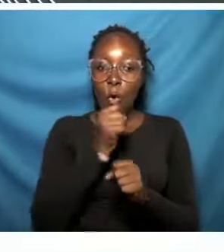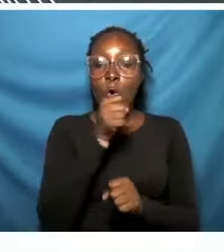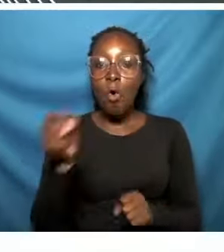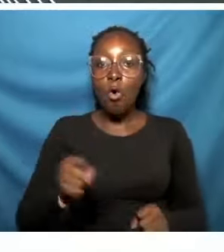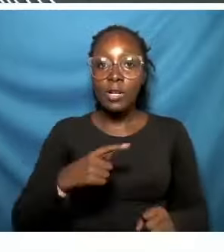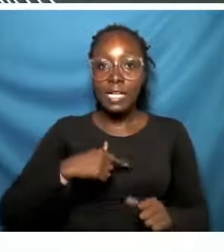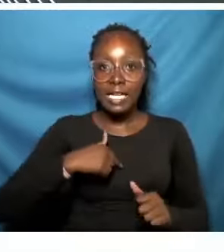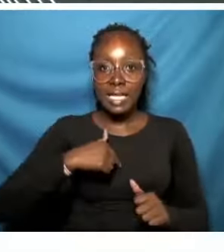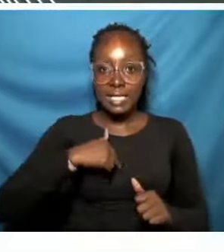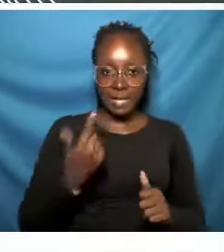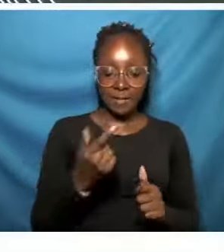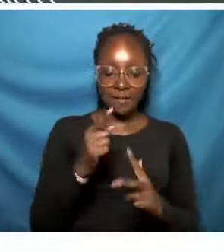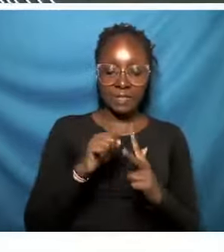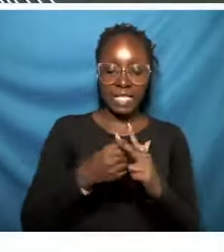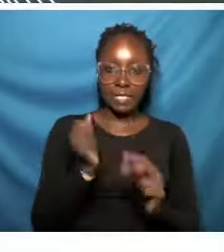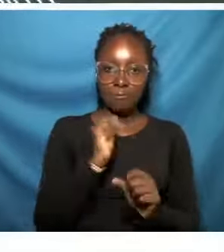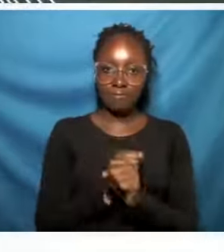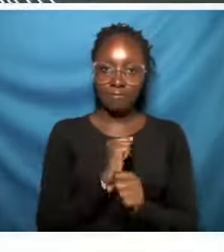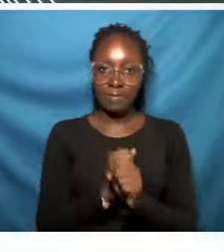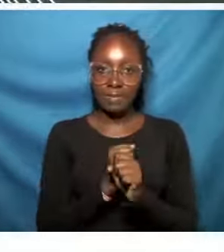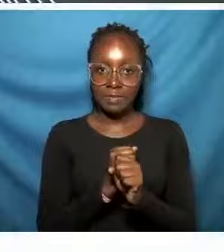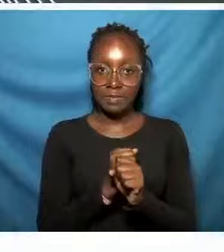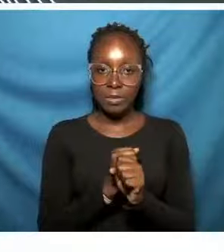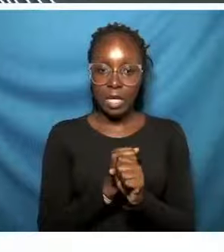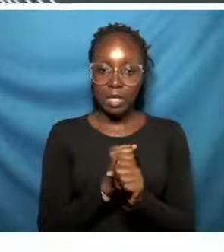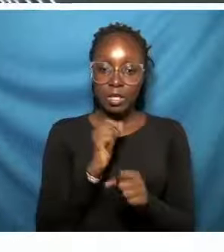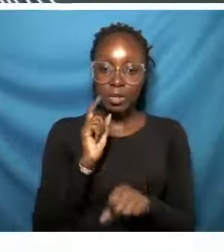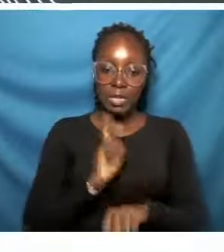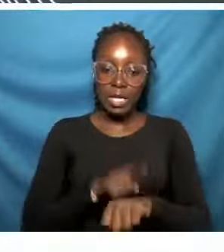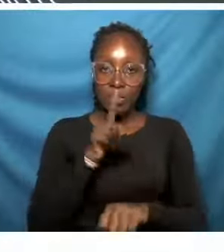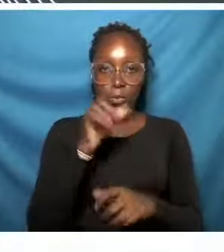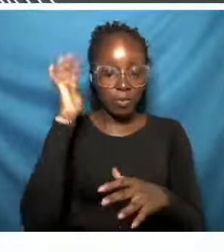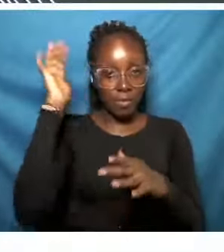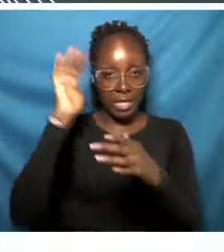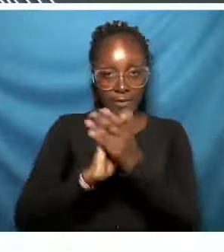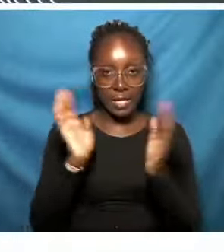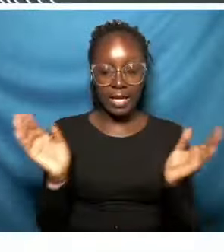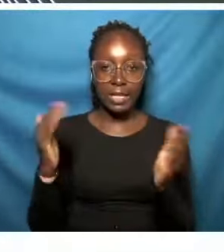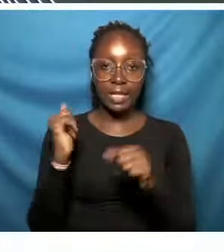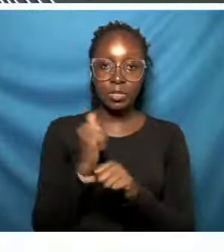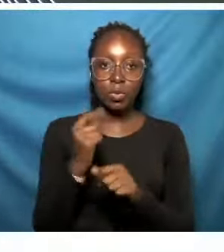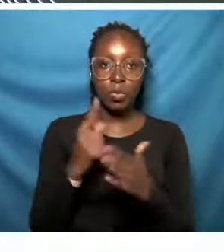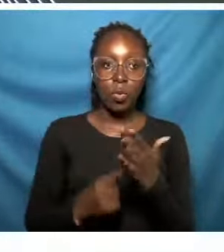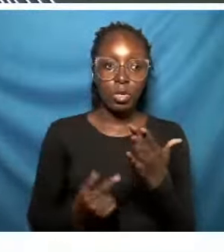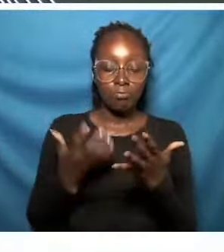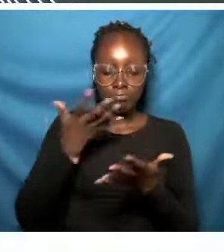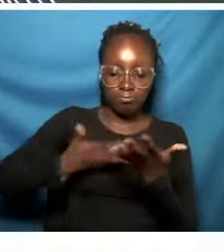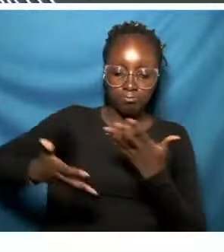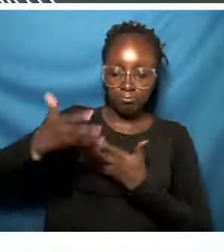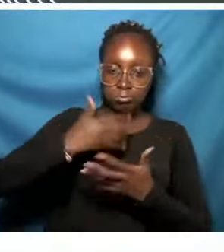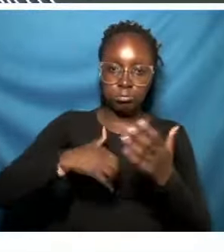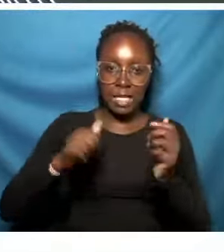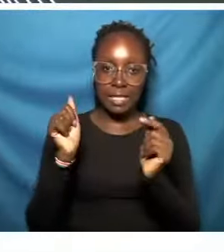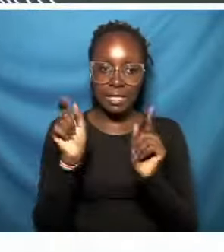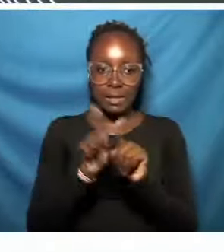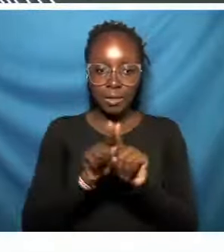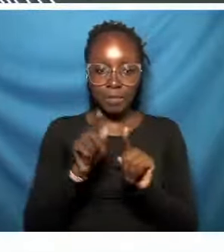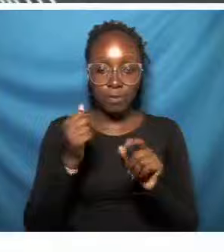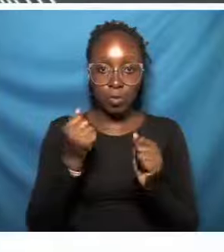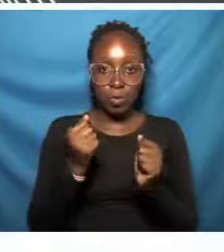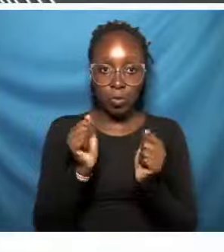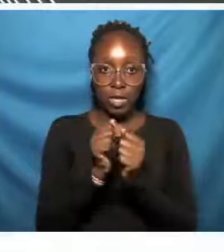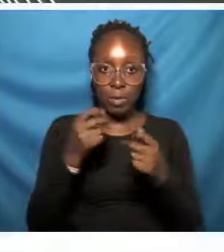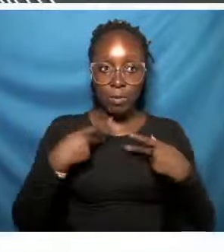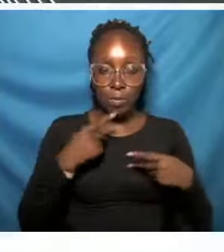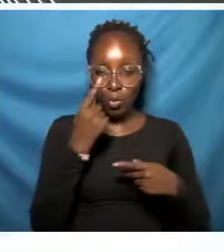believer, you are encouraged to emulate and associate with and be in place where good things happen. But